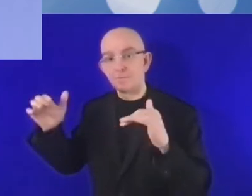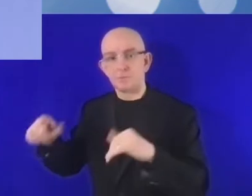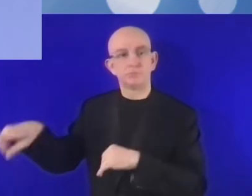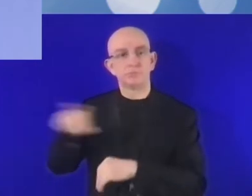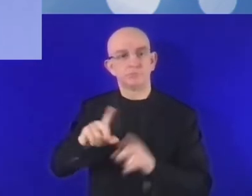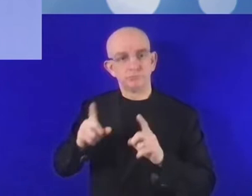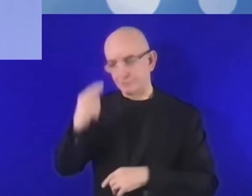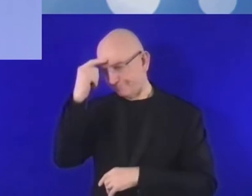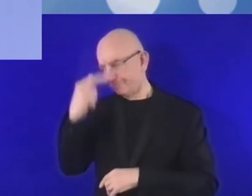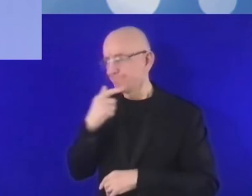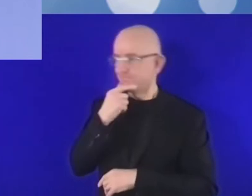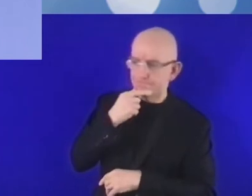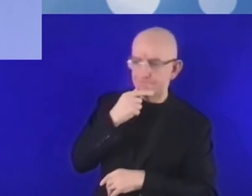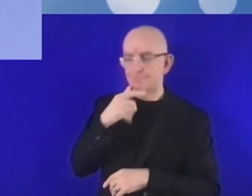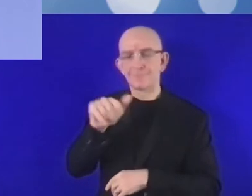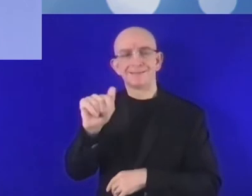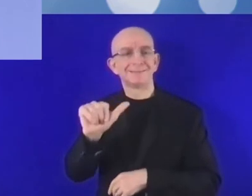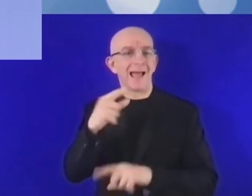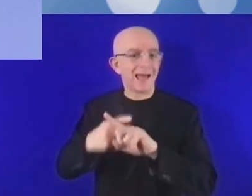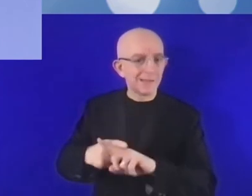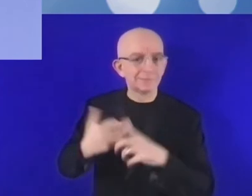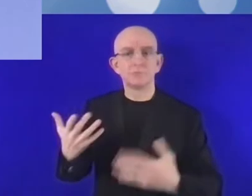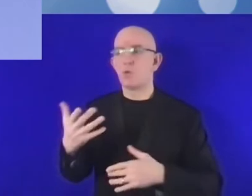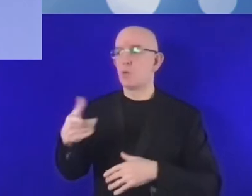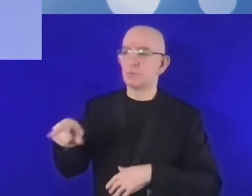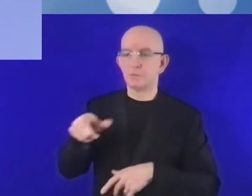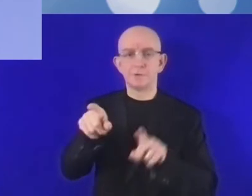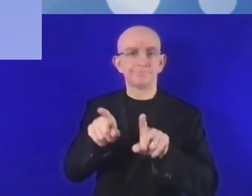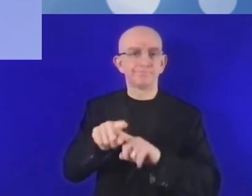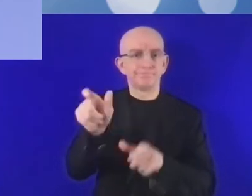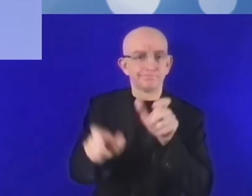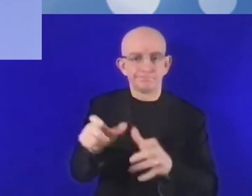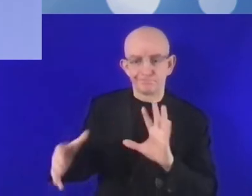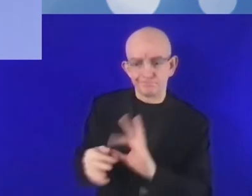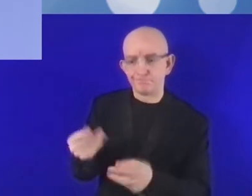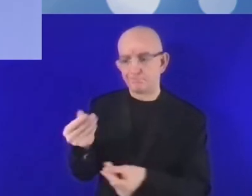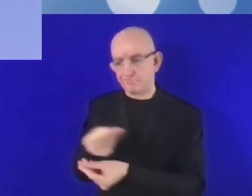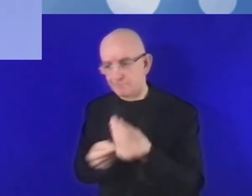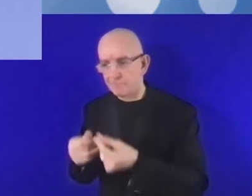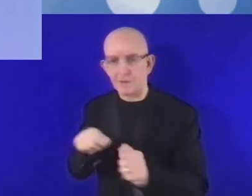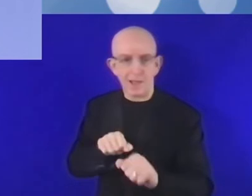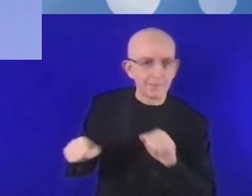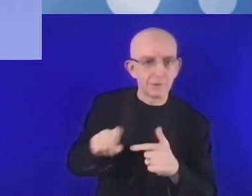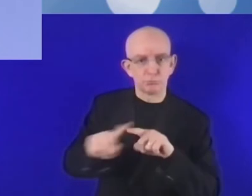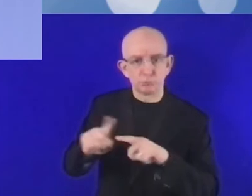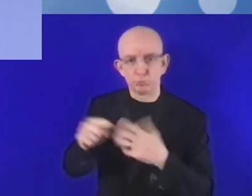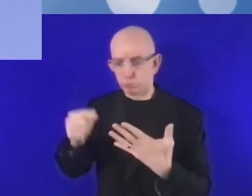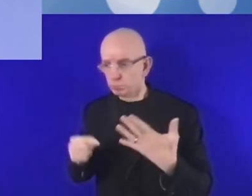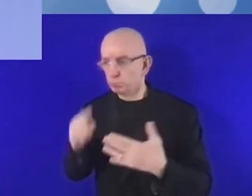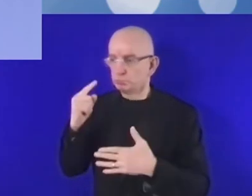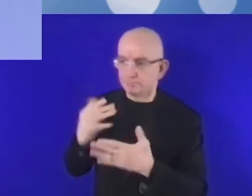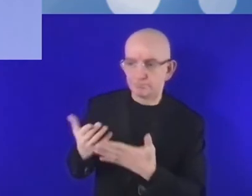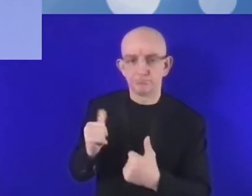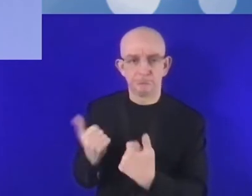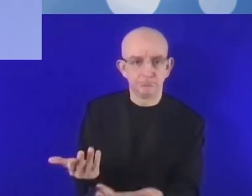support and incentives for investors even though they have a good ideas they may not have enough resource